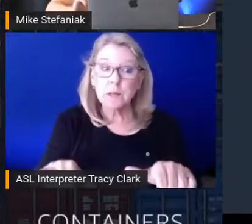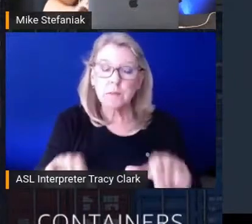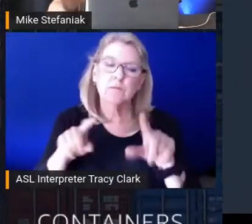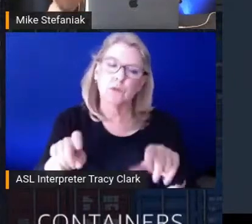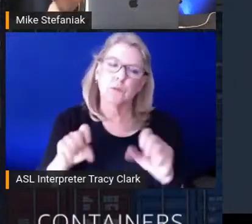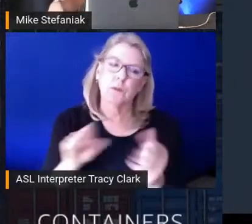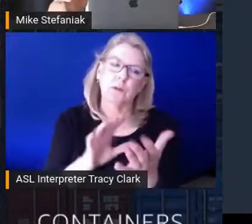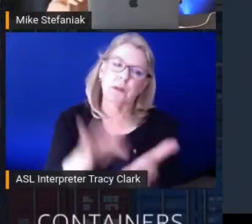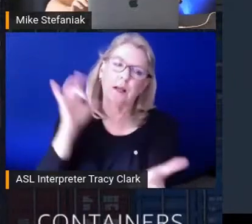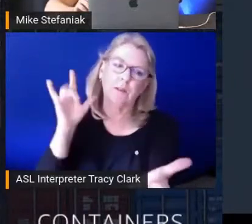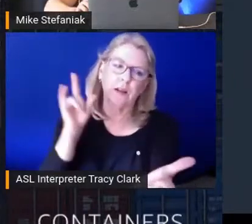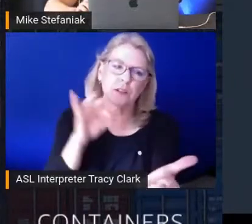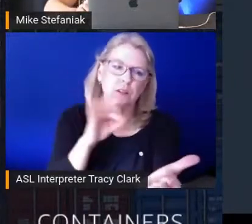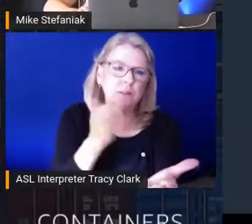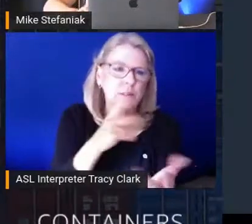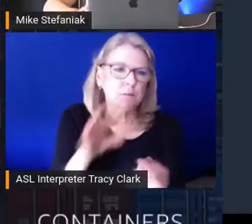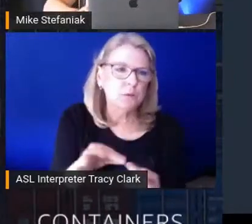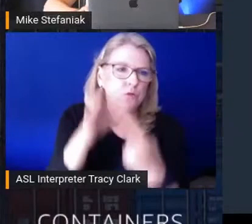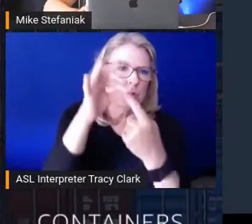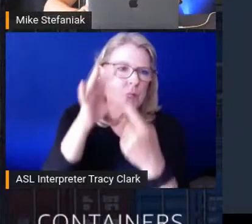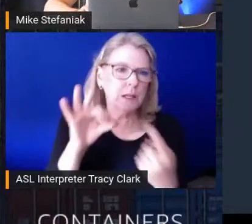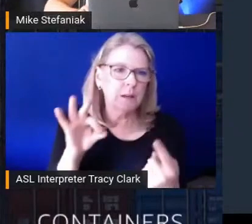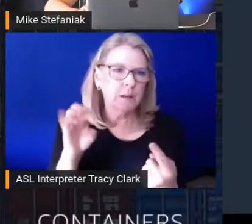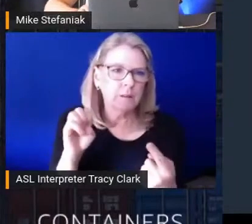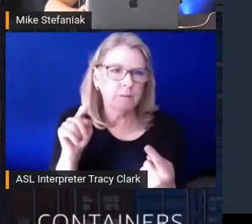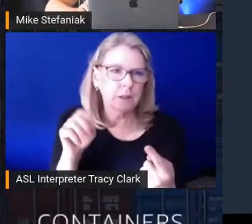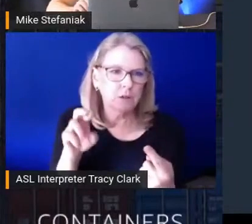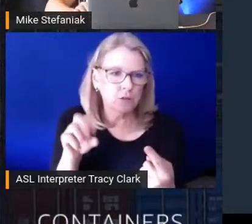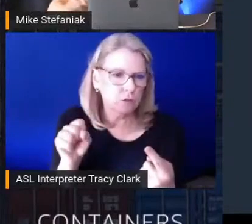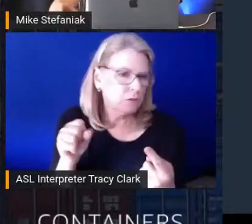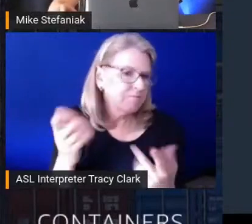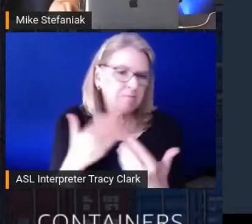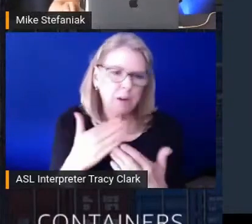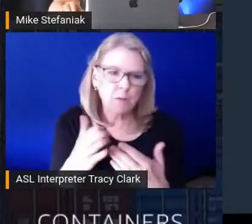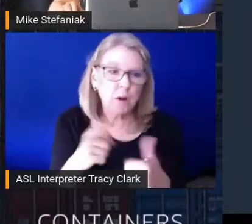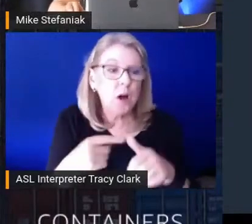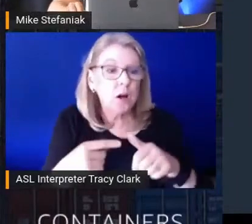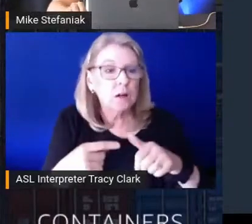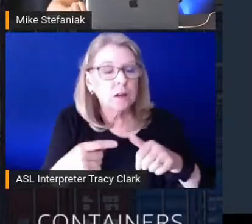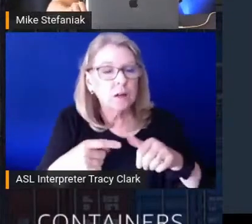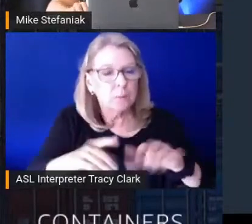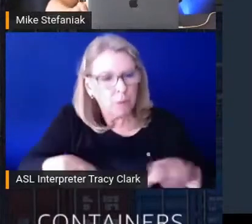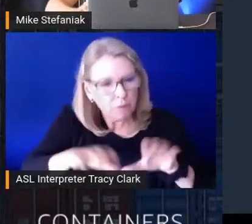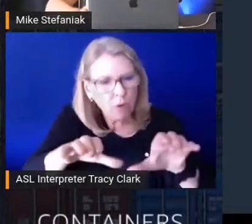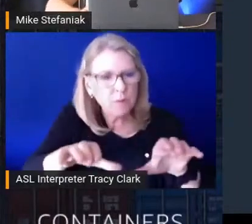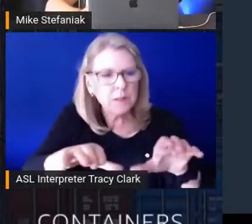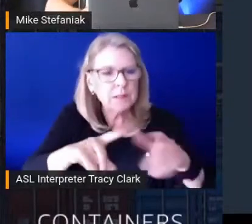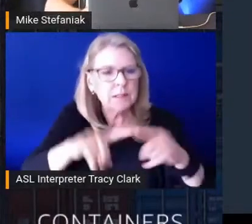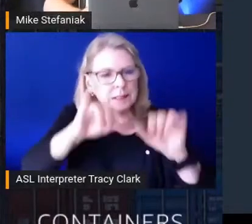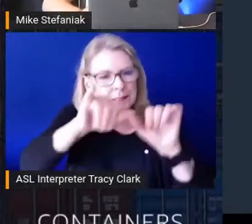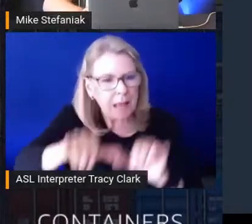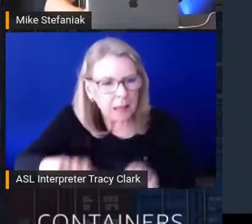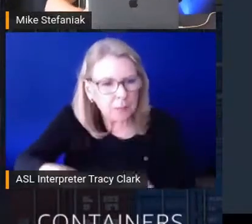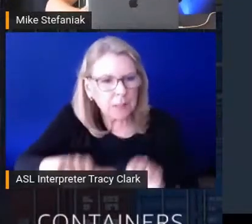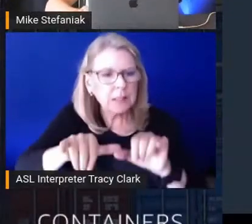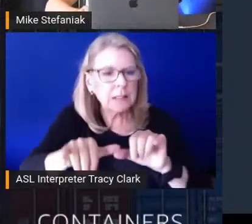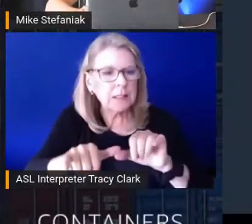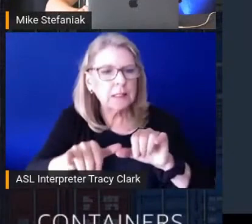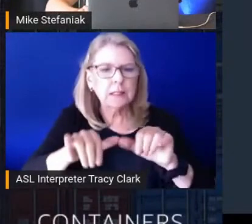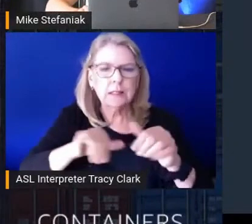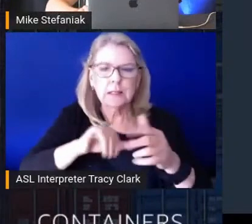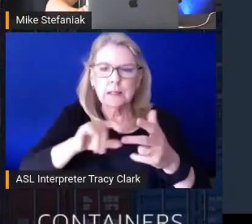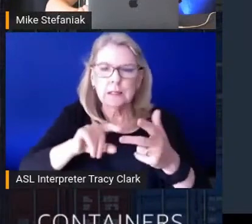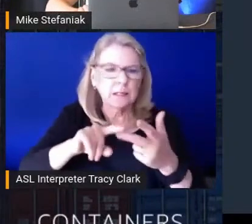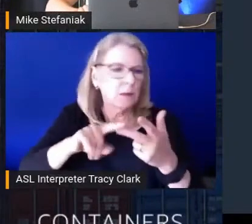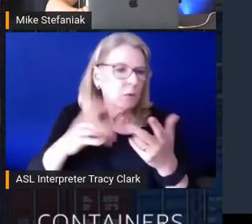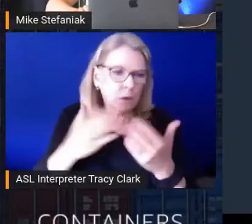it's performance, scalability in the environment that you're running in without having to make significant changes to your